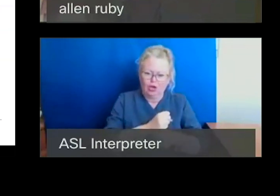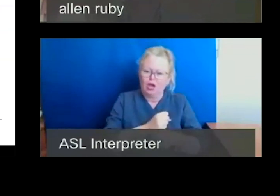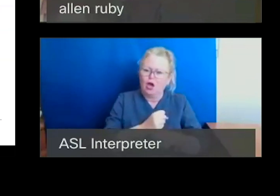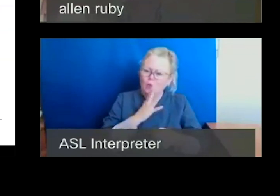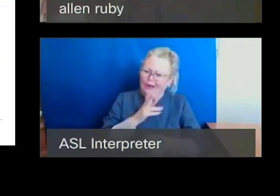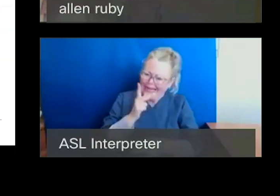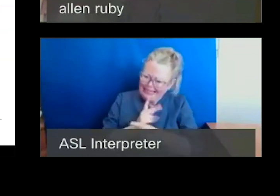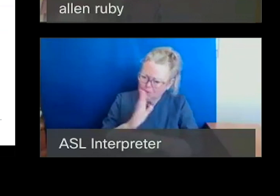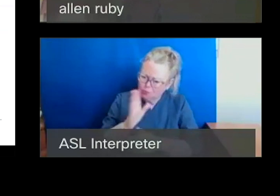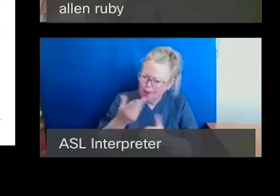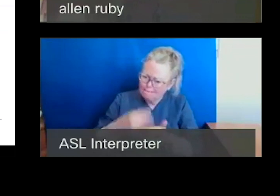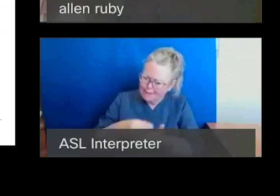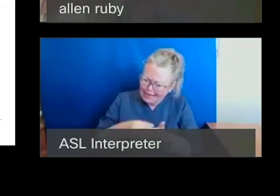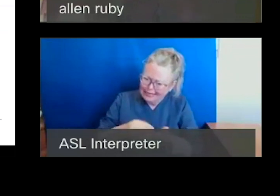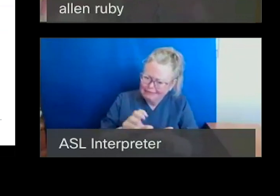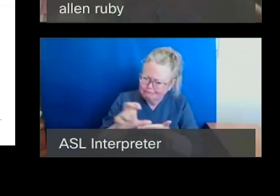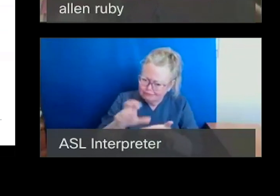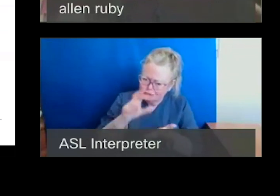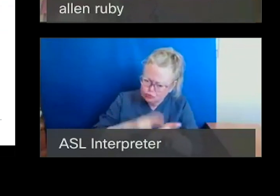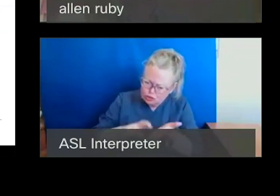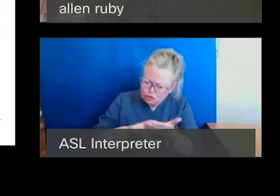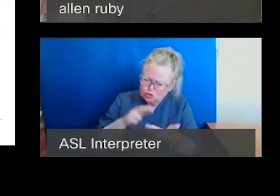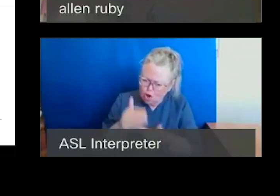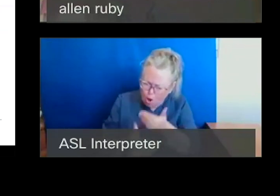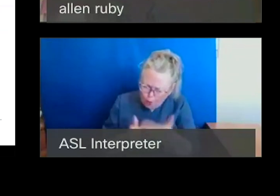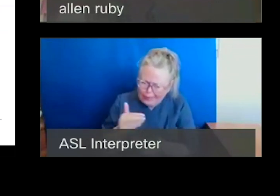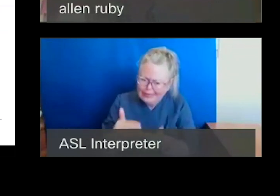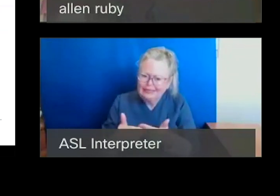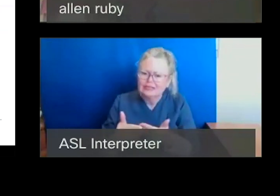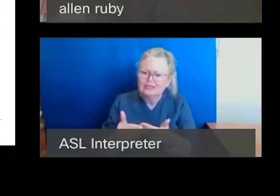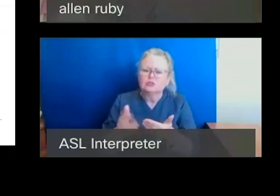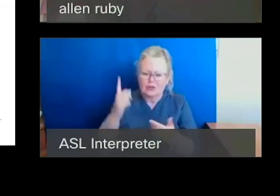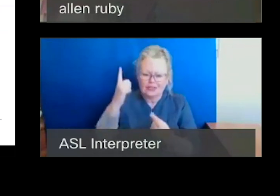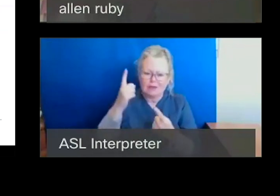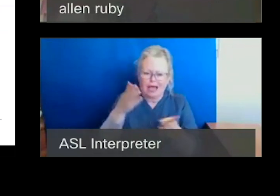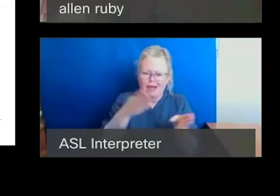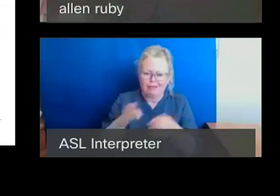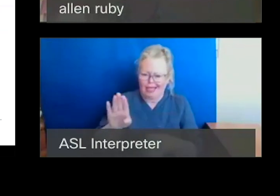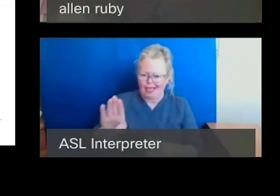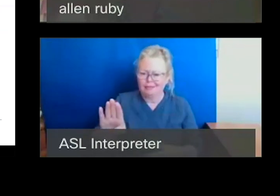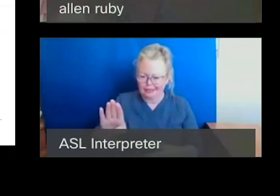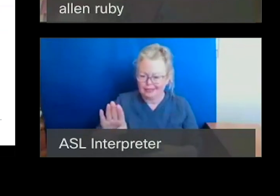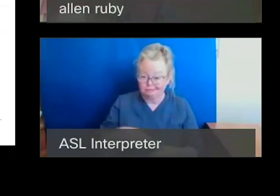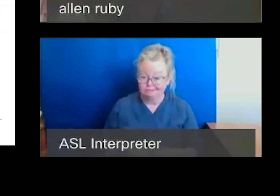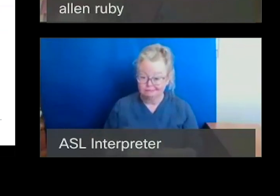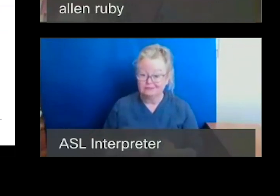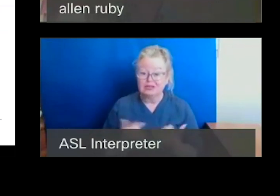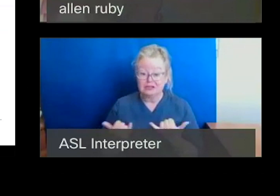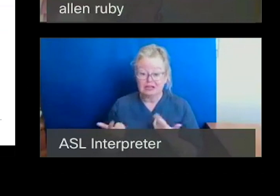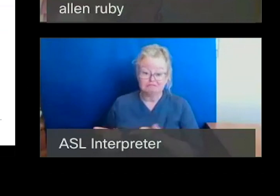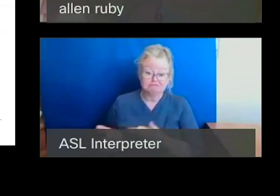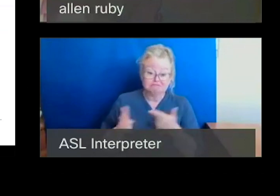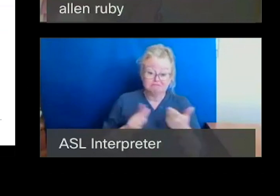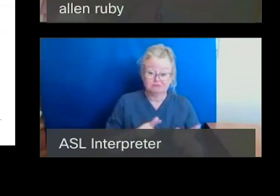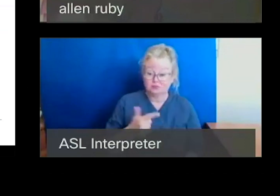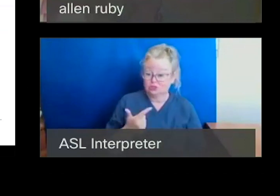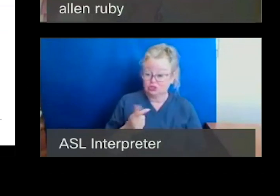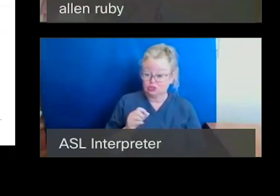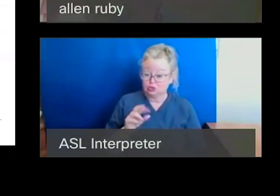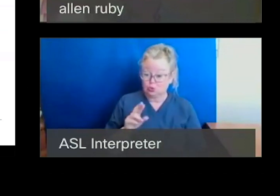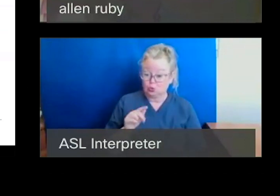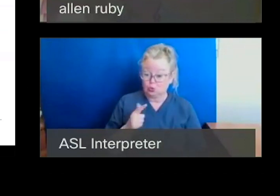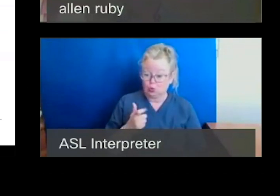project for that year and try to start it up in the next year. At this point, I'm going to turn it back to George for the next part